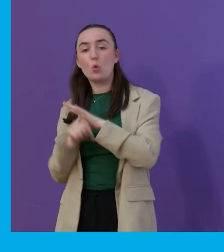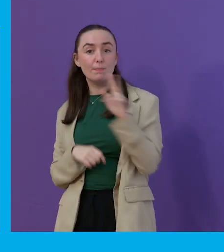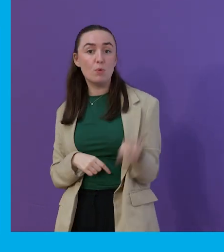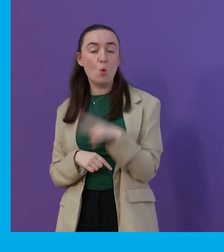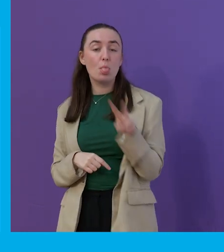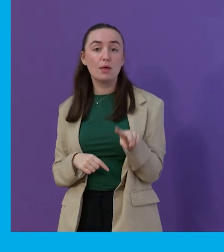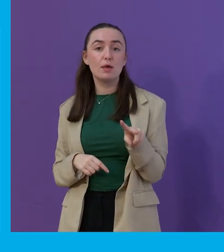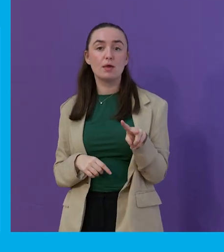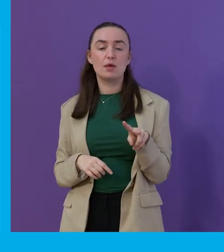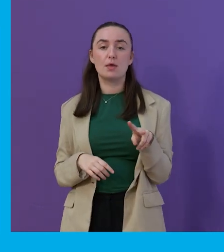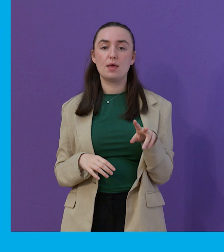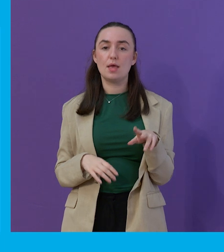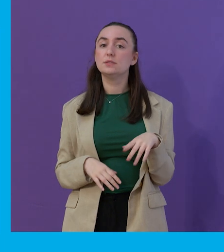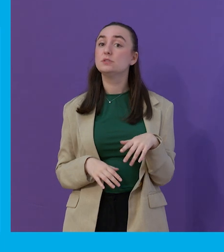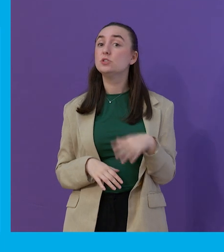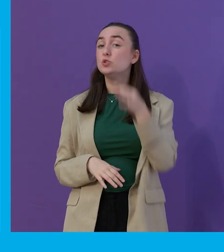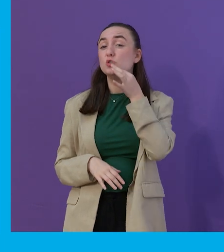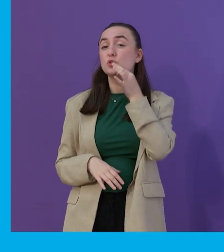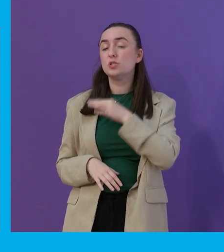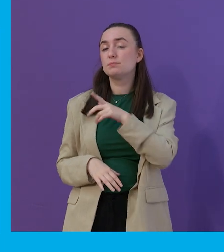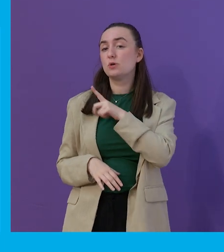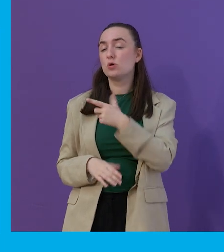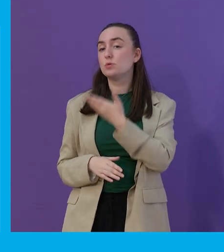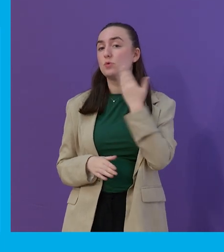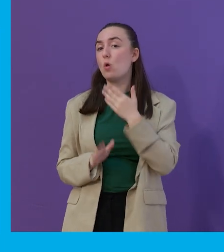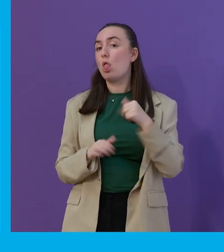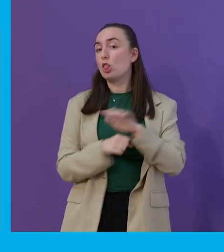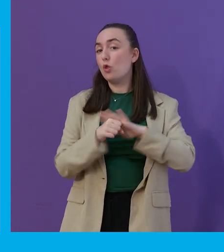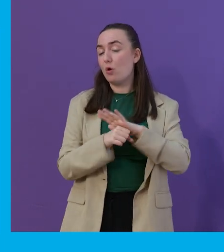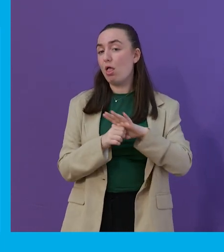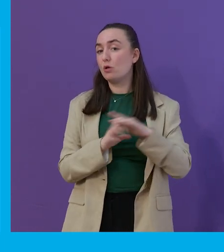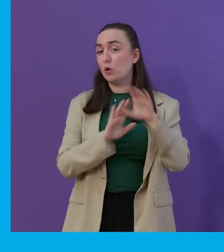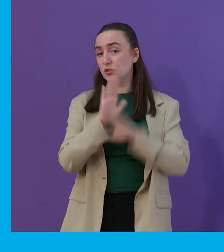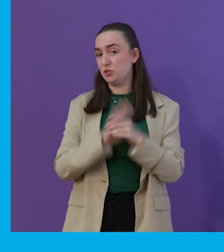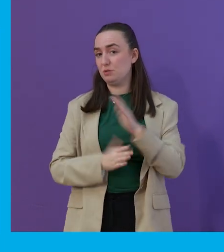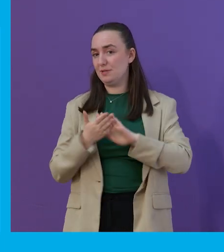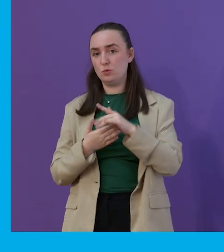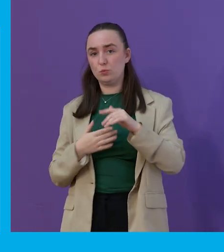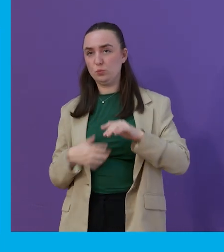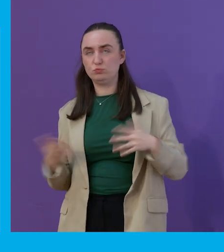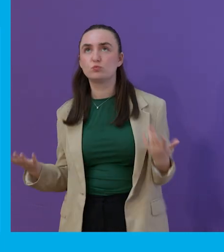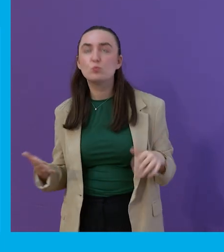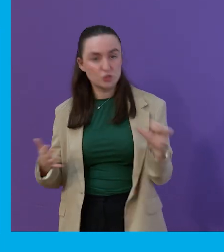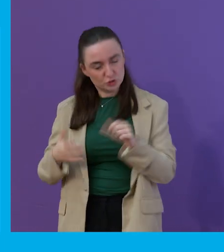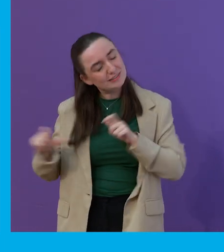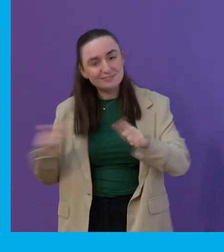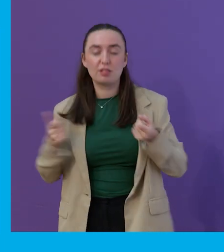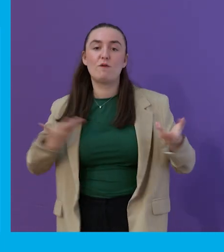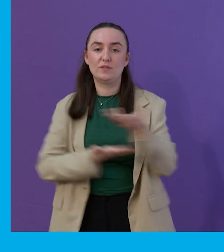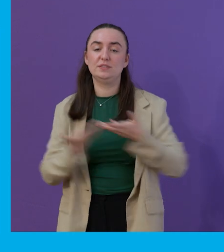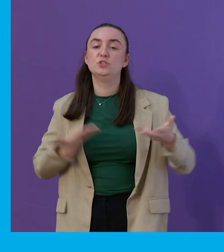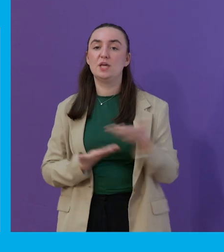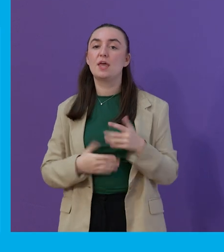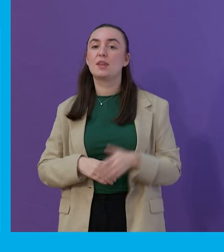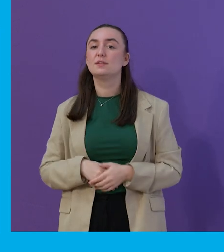have a constitution doesn't mean we shouldn't have constitutional conversations. And actually, Scotland has shown a lot more willingness. I know we could talk about the